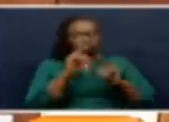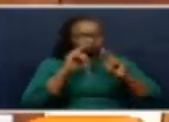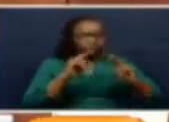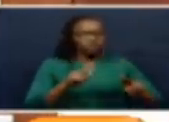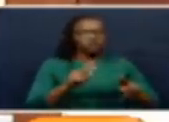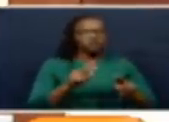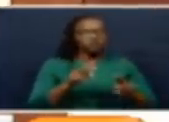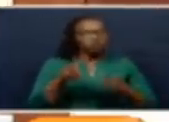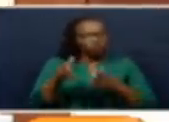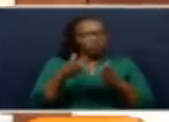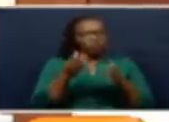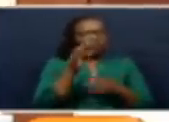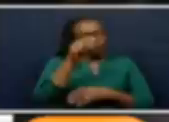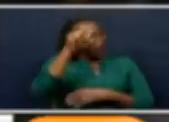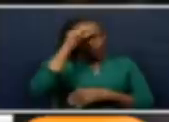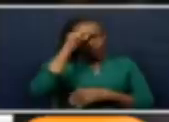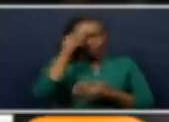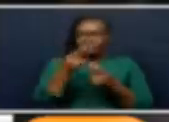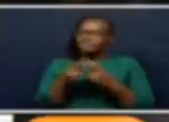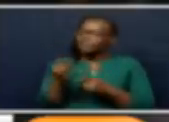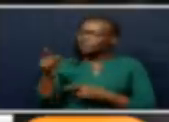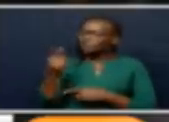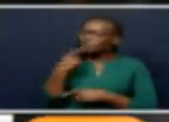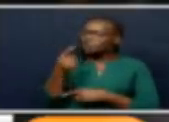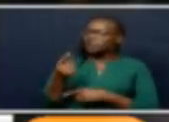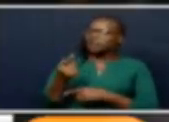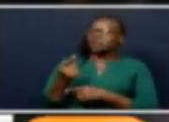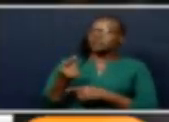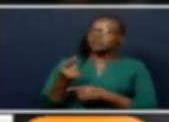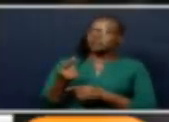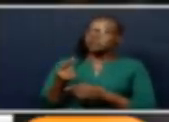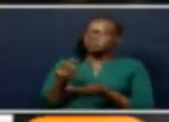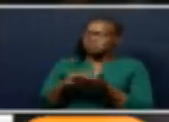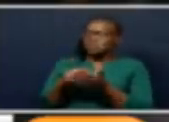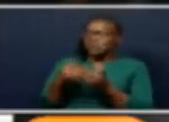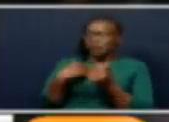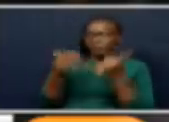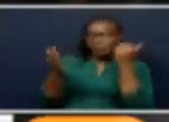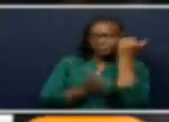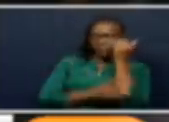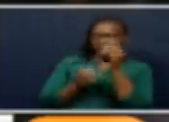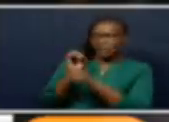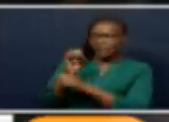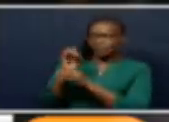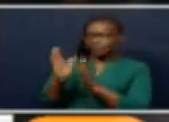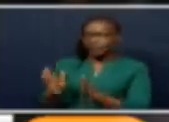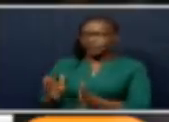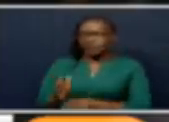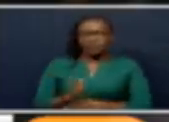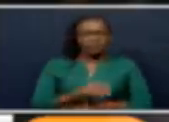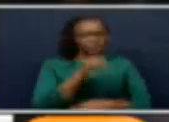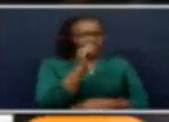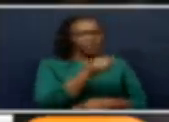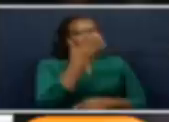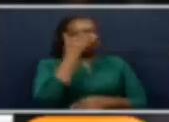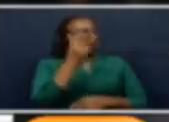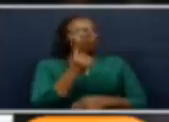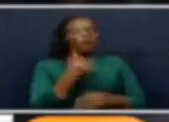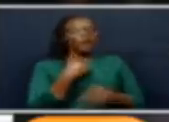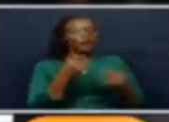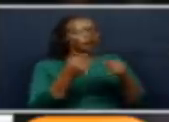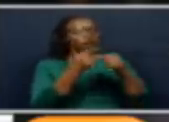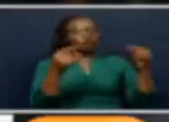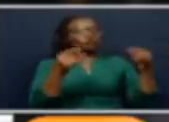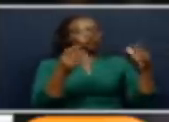means of governance. Yes, but you said he has bad advisors. Is that what you're saying? Absolutely correct. Why should we have opposition? These people are all